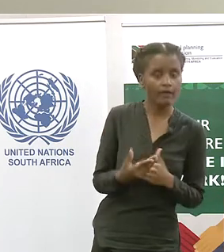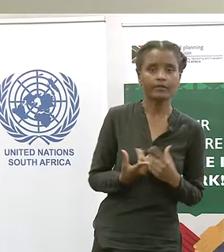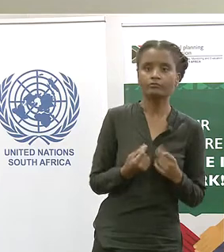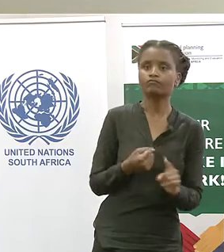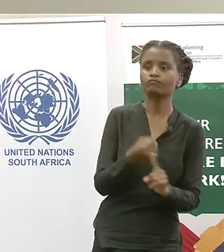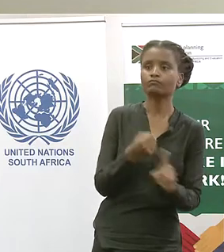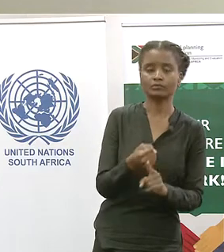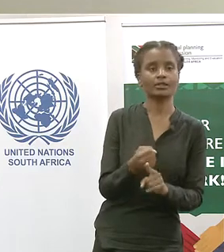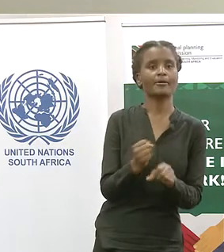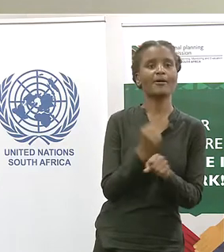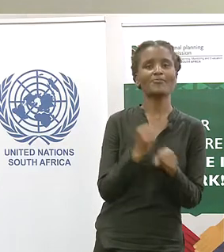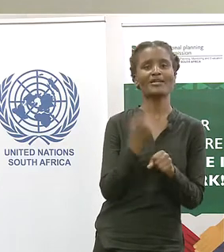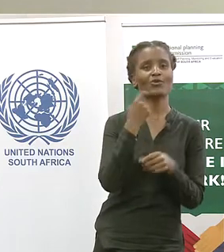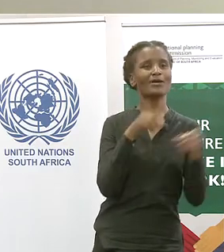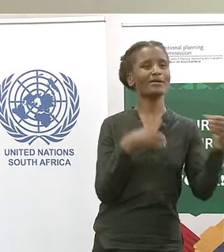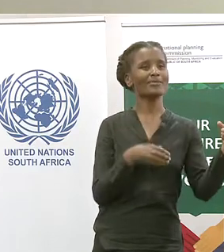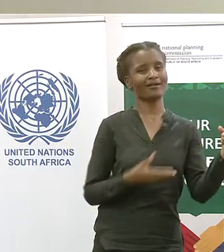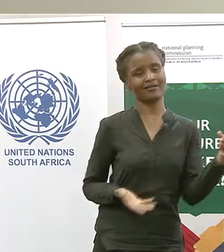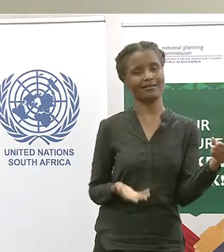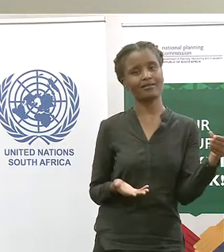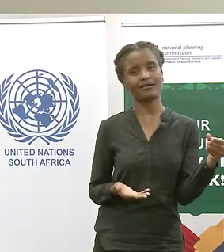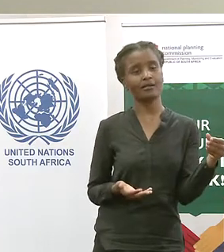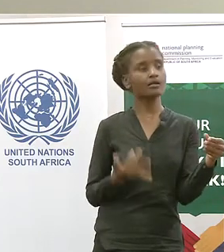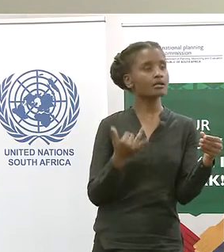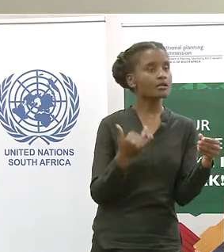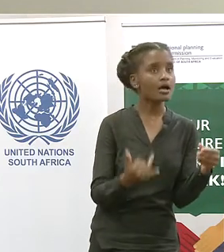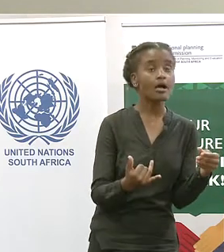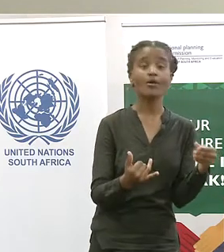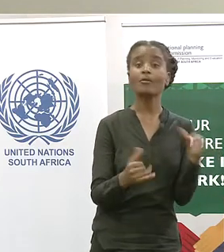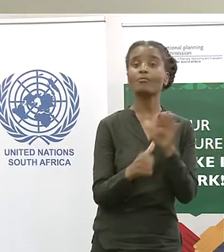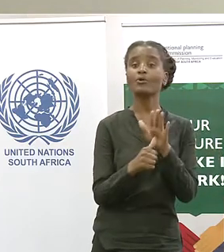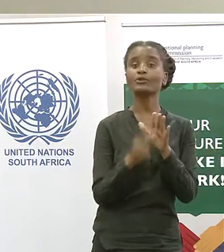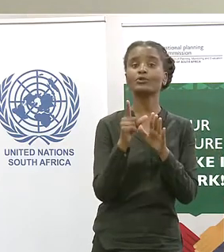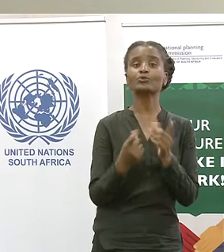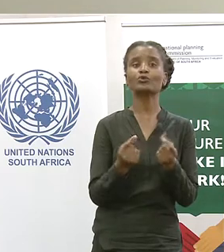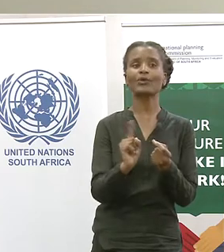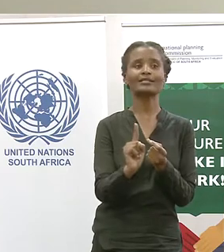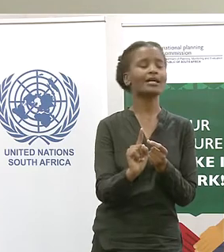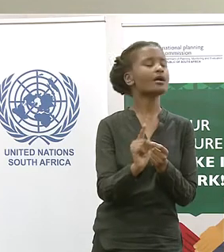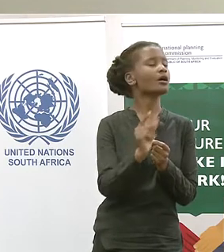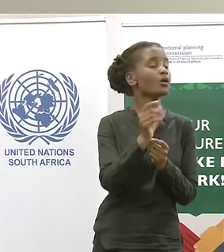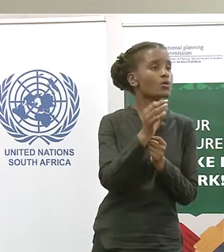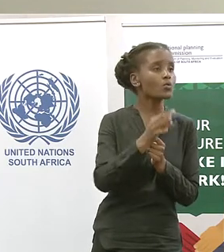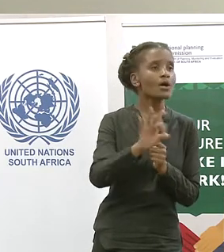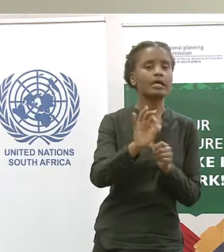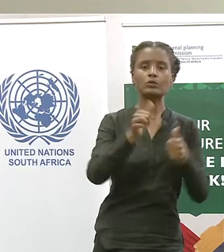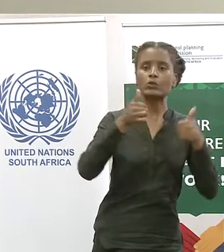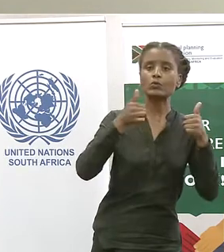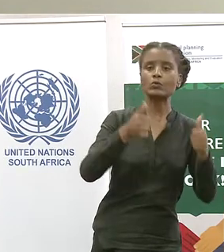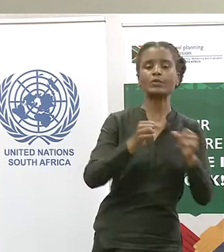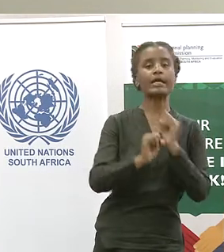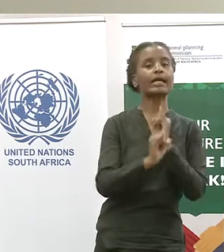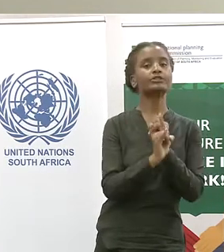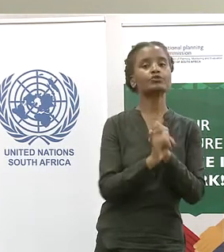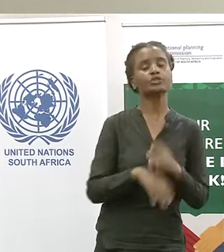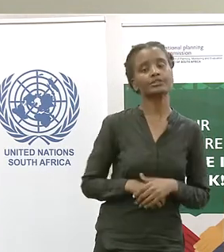create the right kind of institutions that will take it further. Let me come